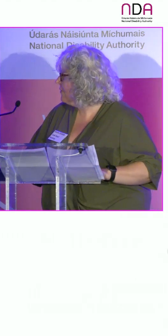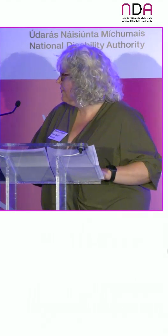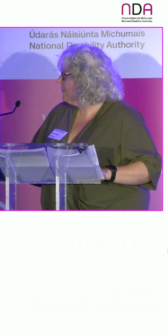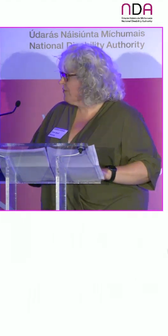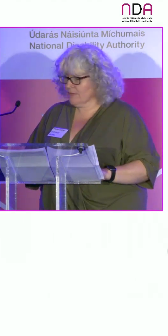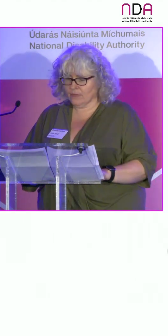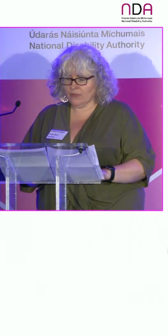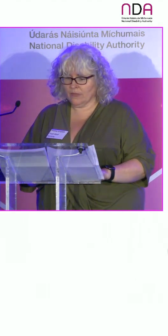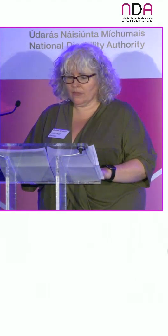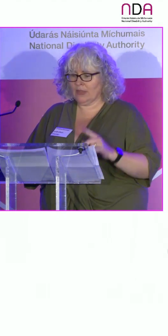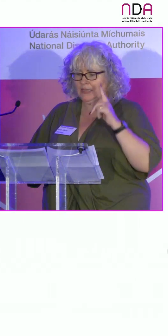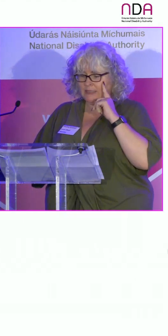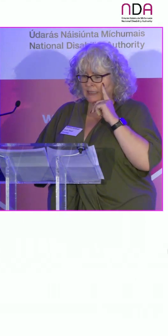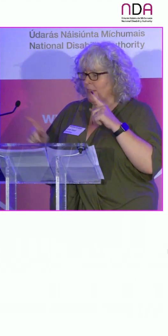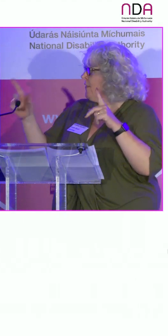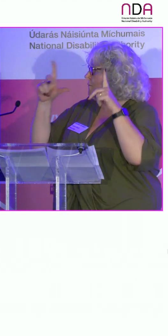examples.